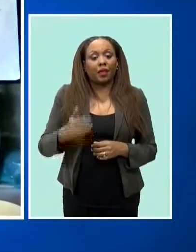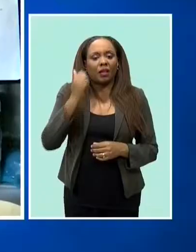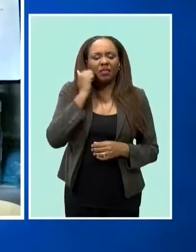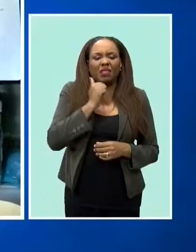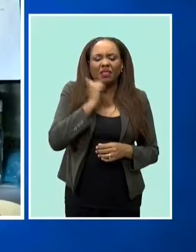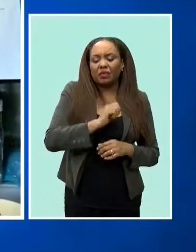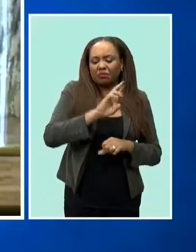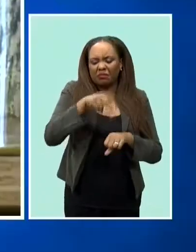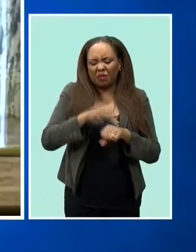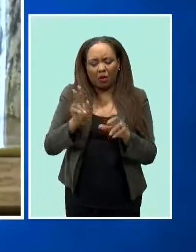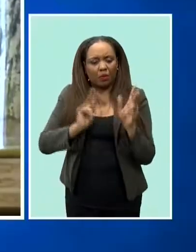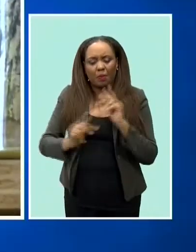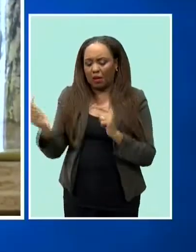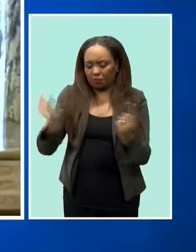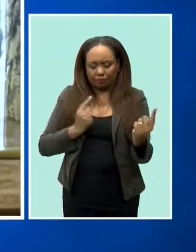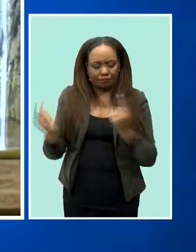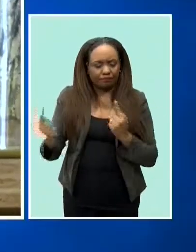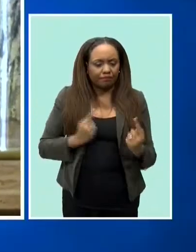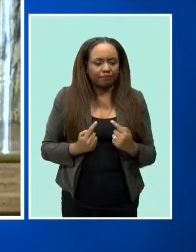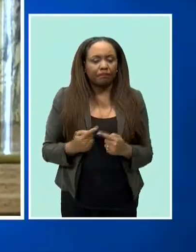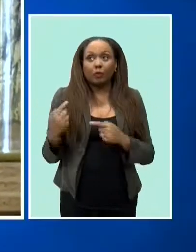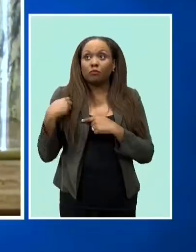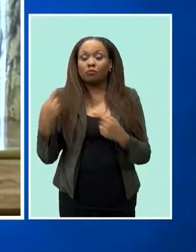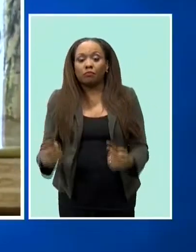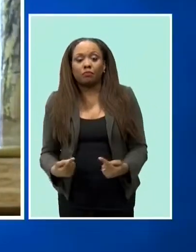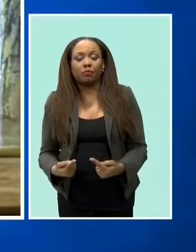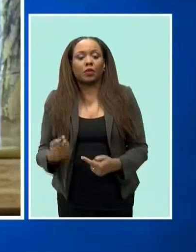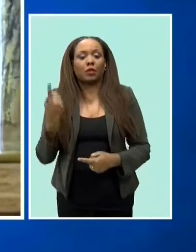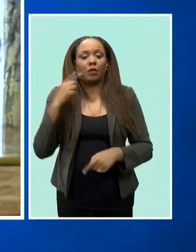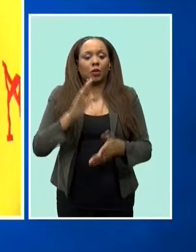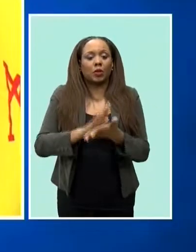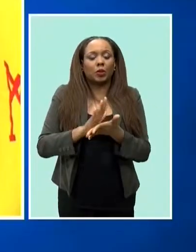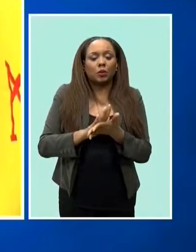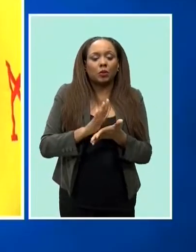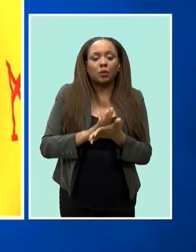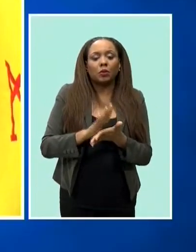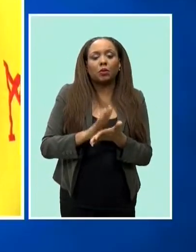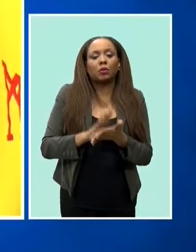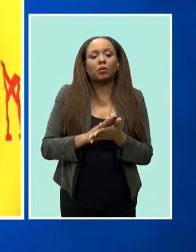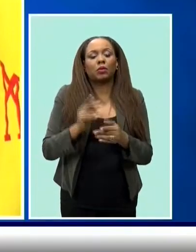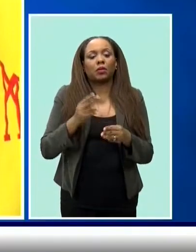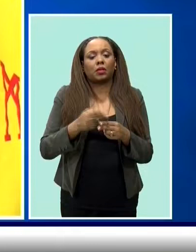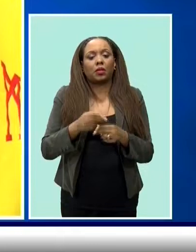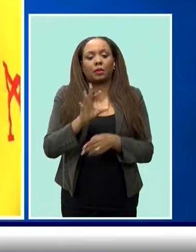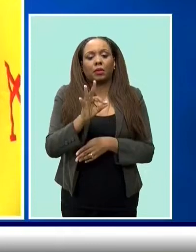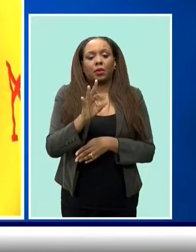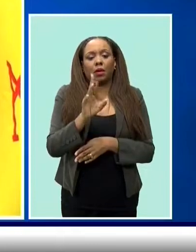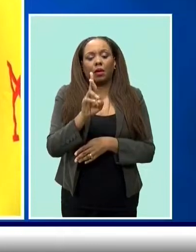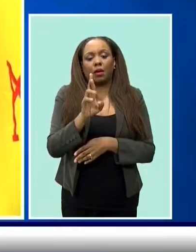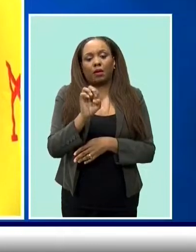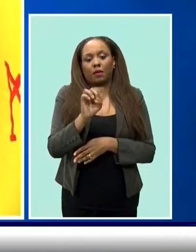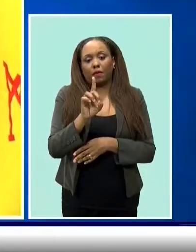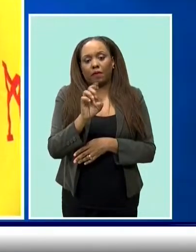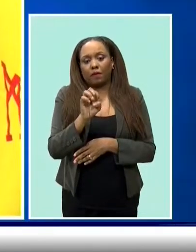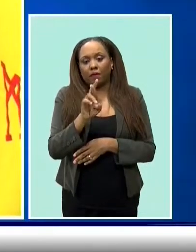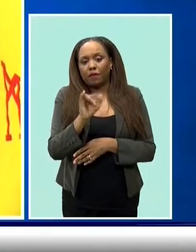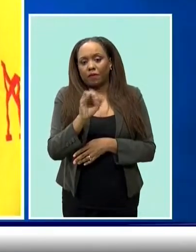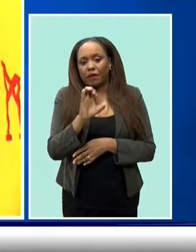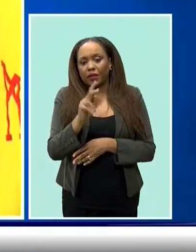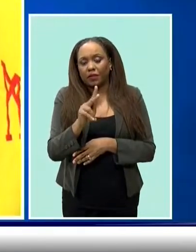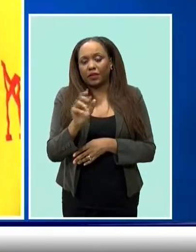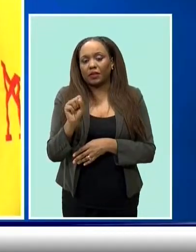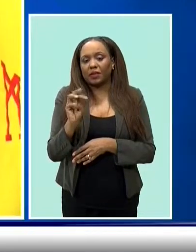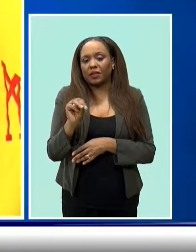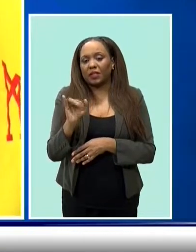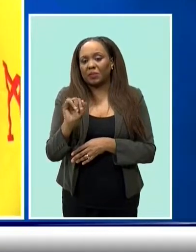person. So far I've done some work for the Frederick Smith School, the All Souls Anglican Church. I've done work for the St. Joseph